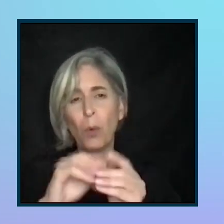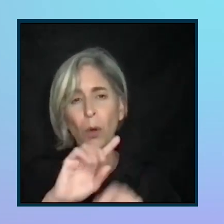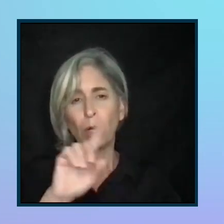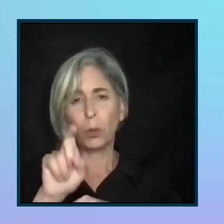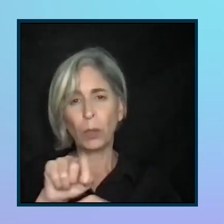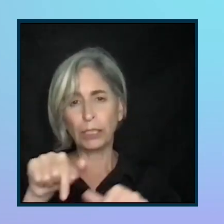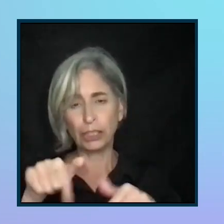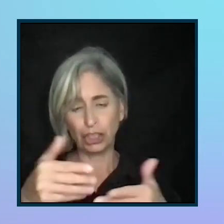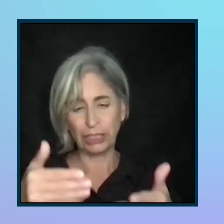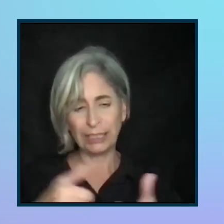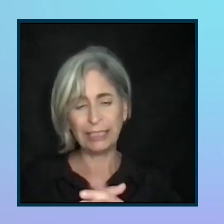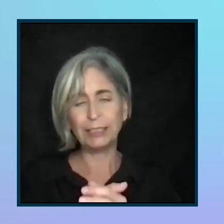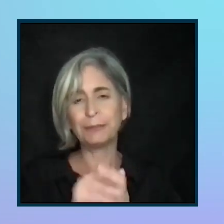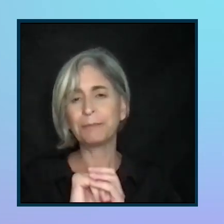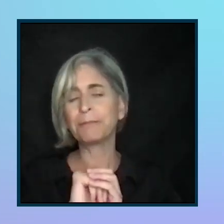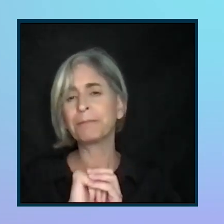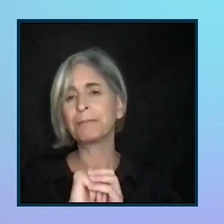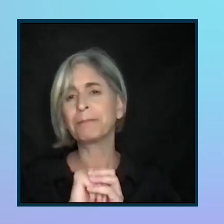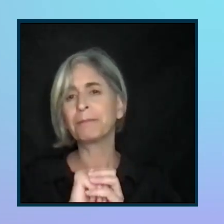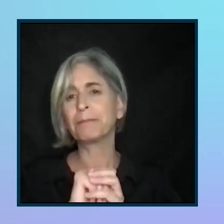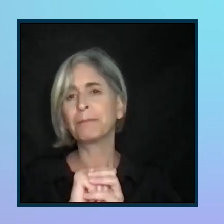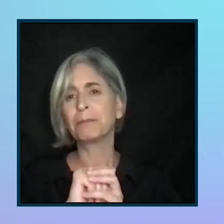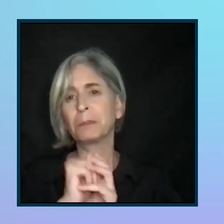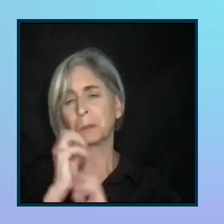questions here.